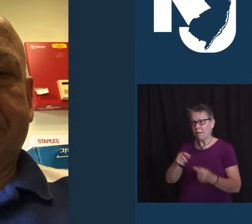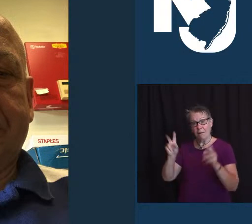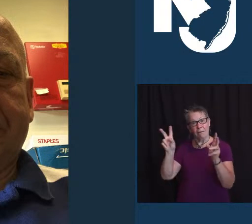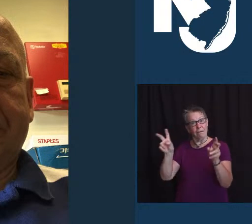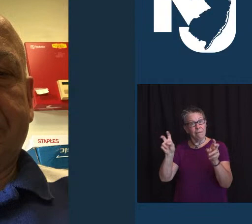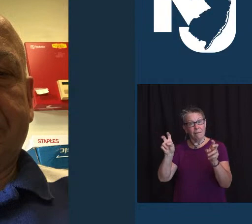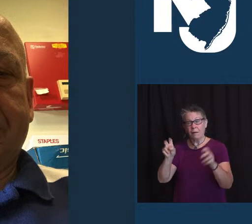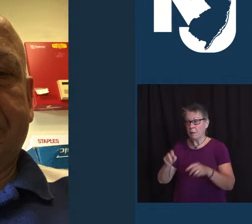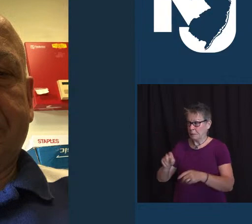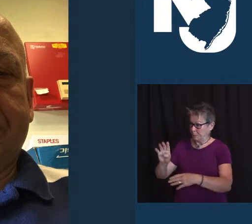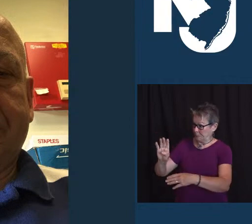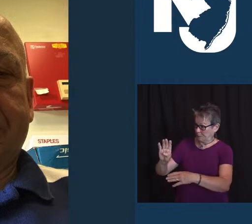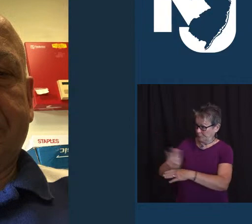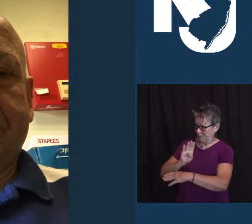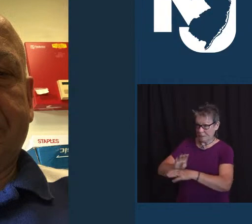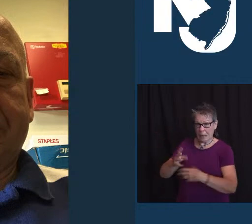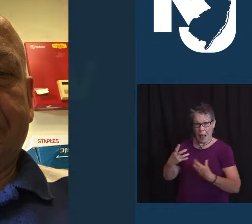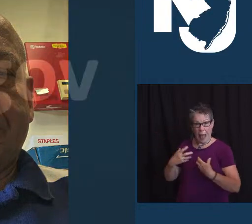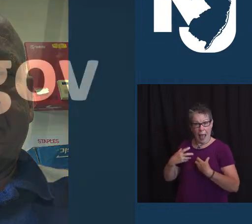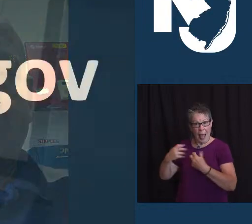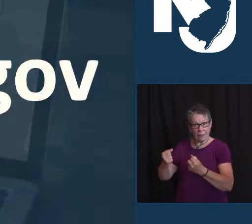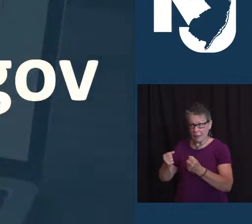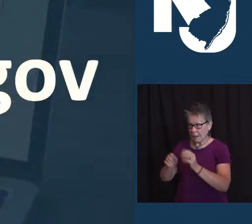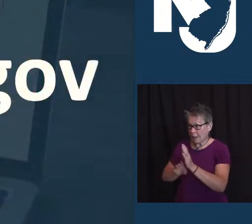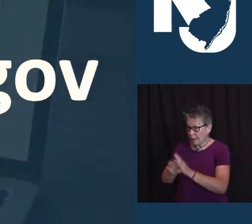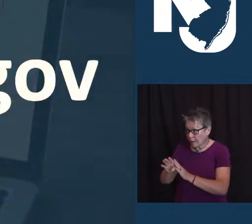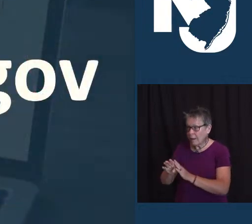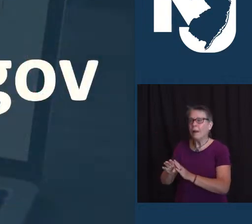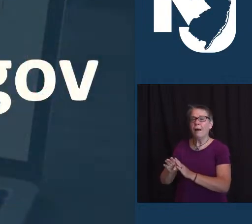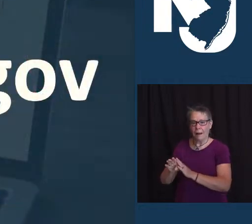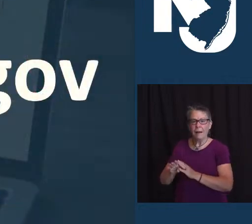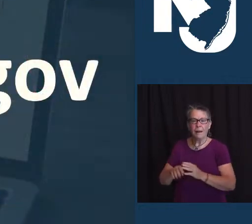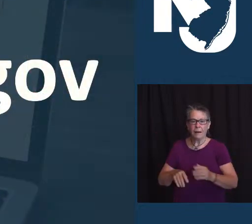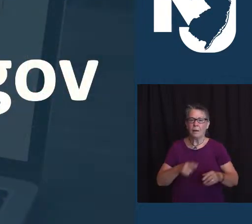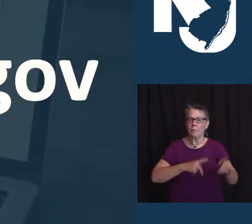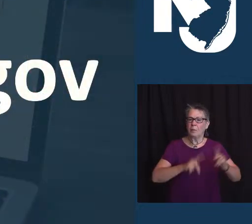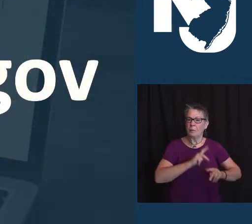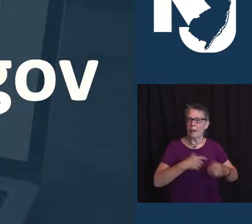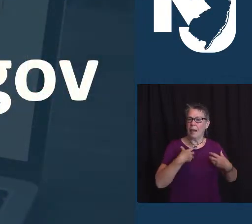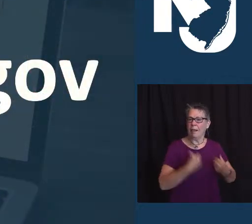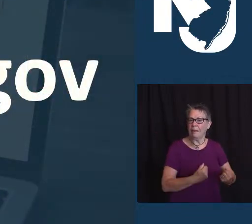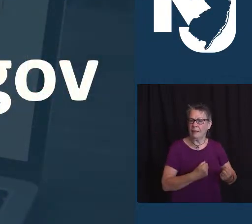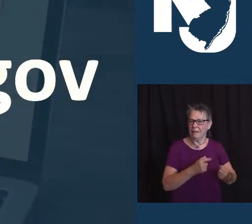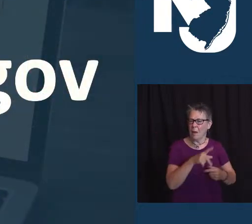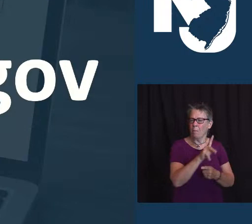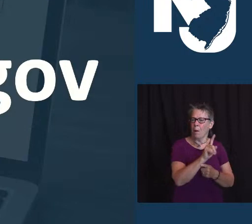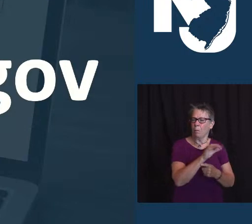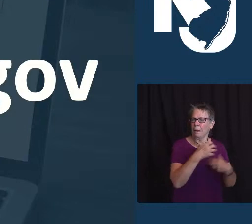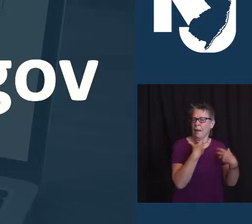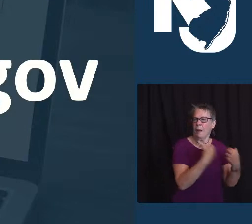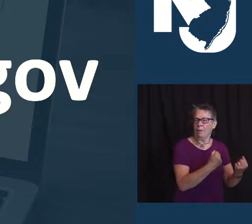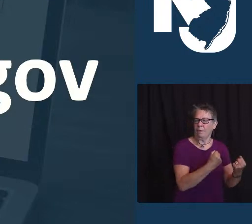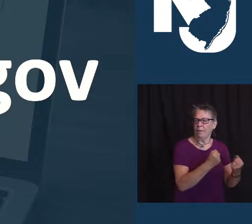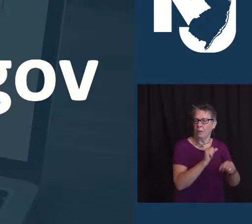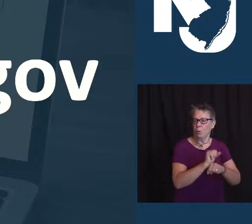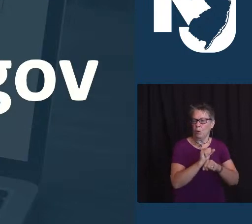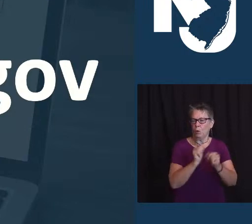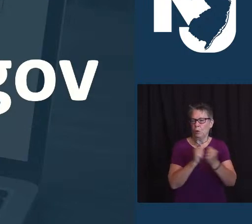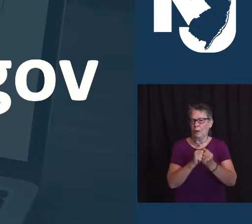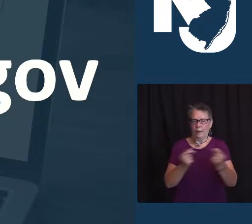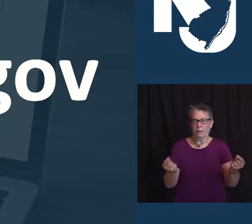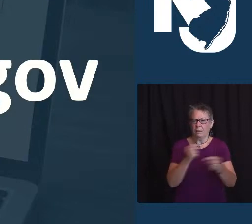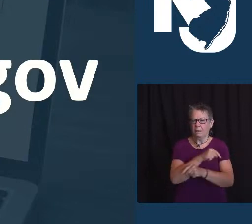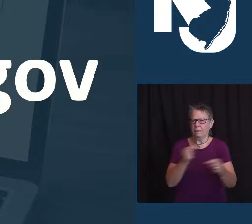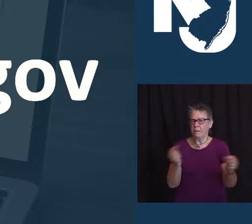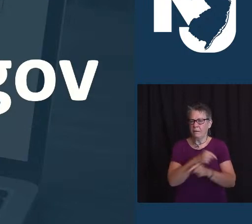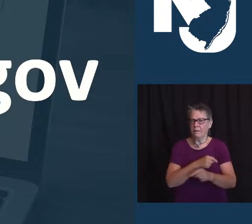table have real meaning. Public health creates economic health. Get vaccinated and help us continue to restore our state's